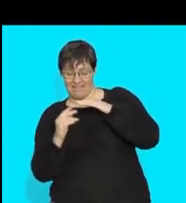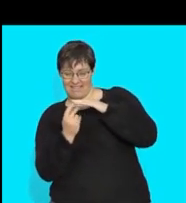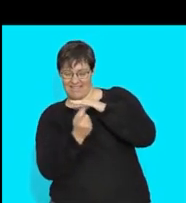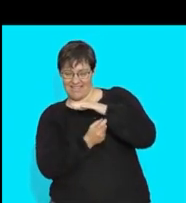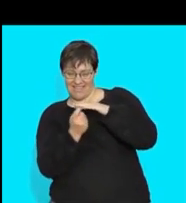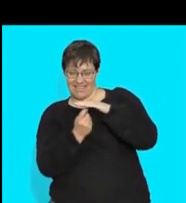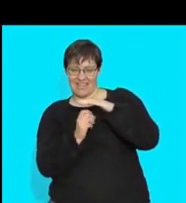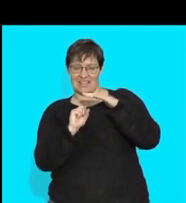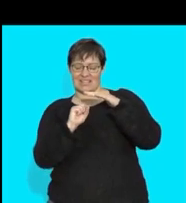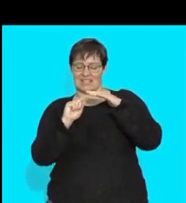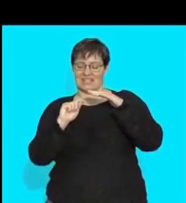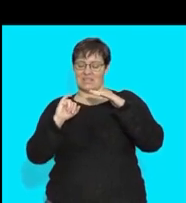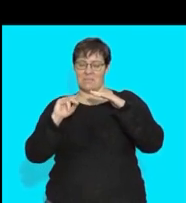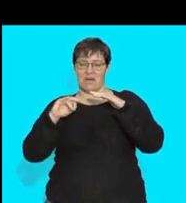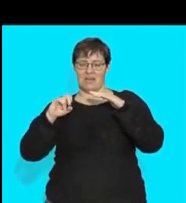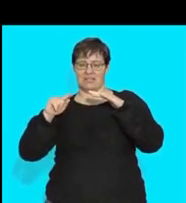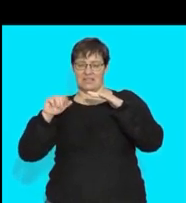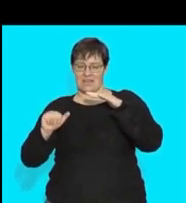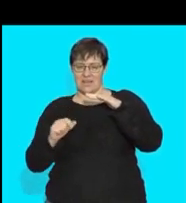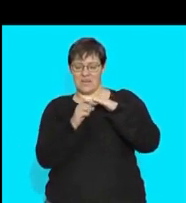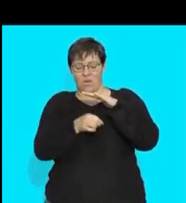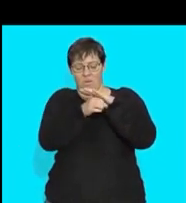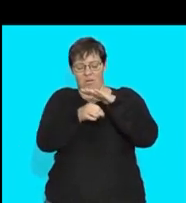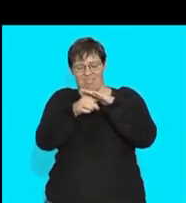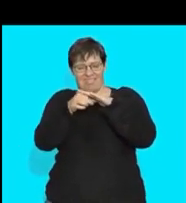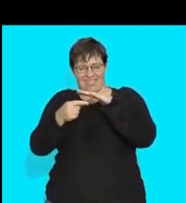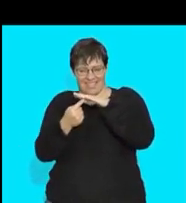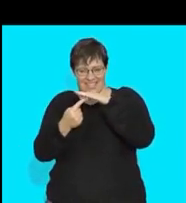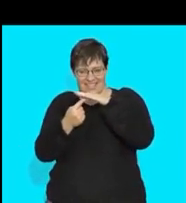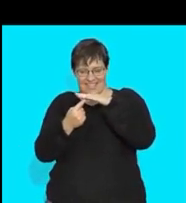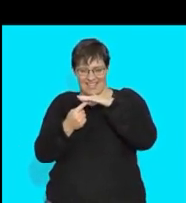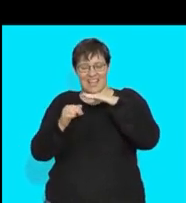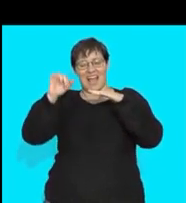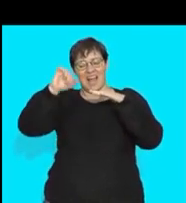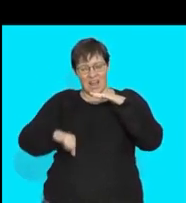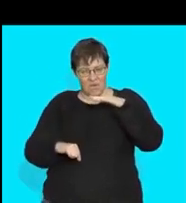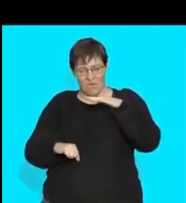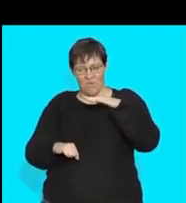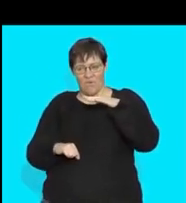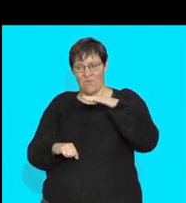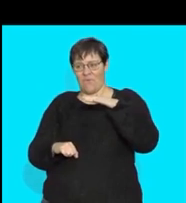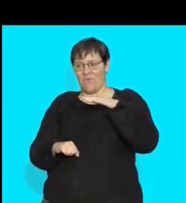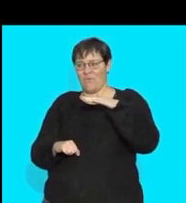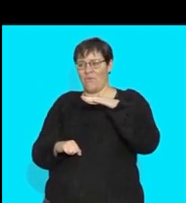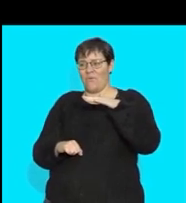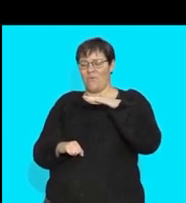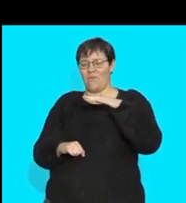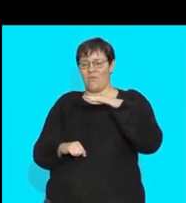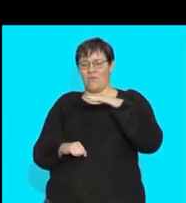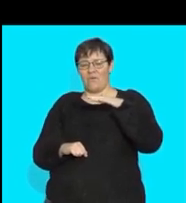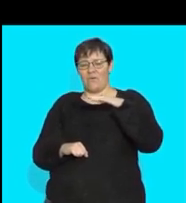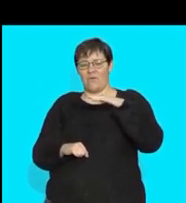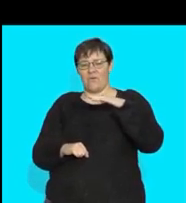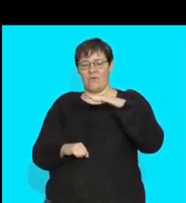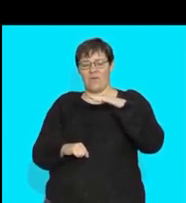We have stomata, which are holes in which allows, a little bit differently, oxygen